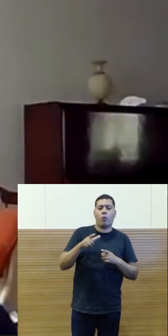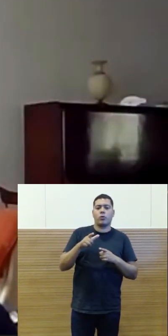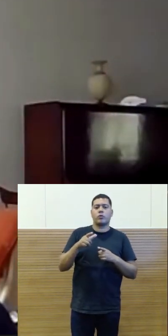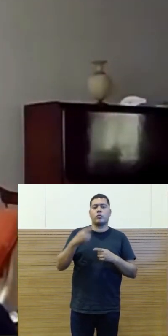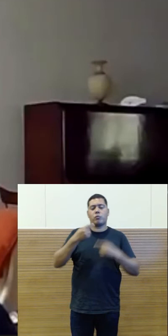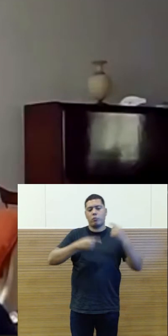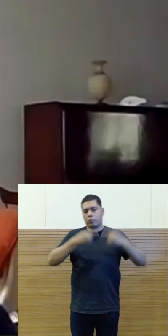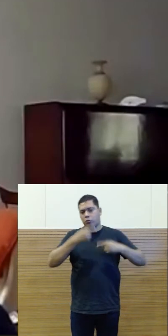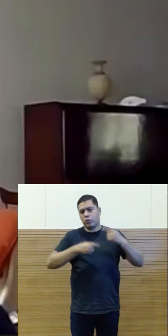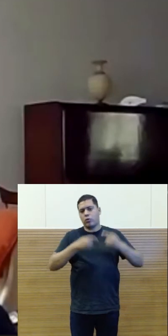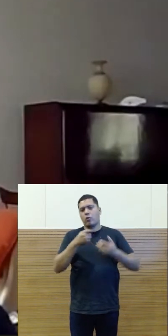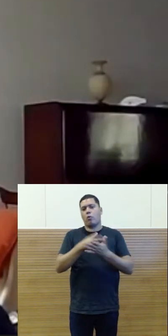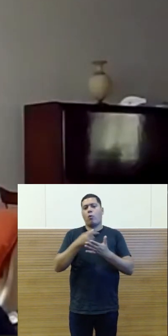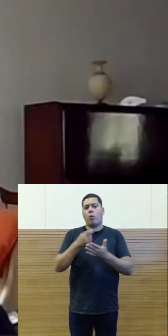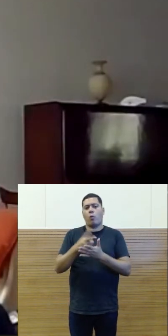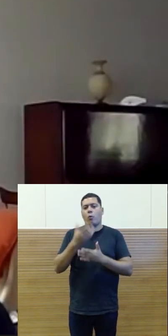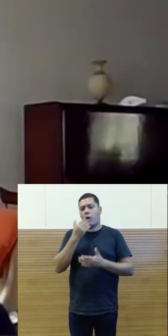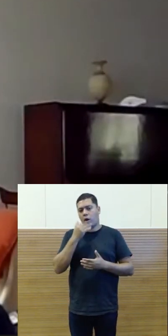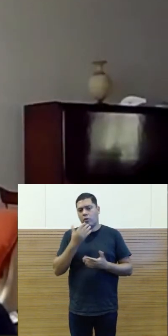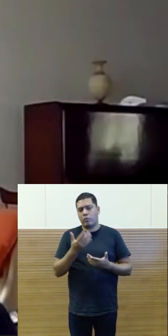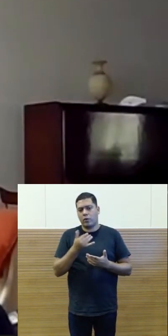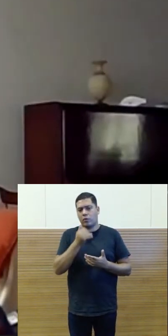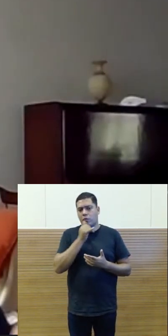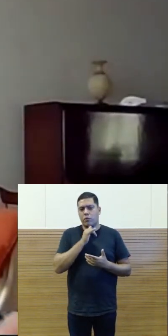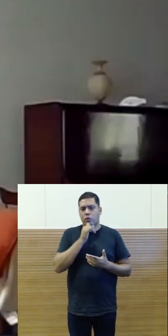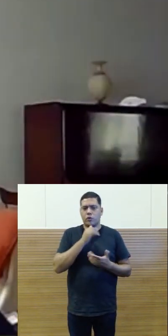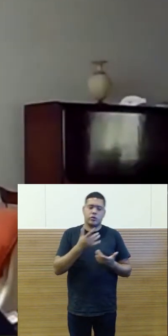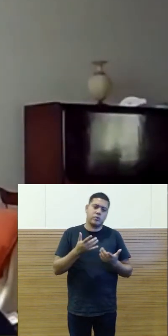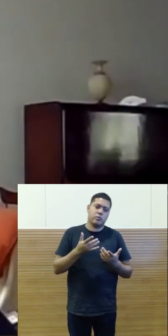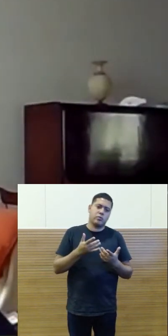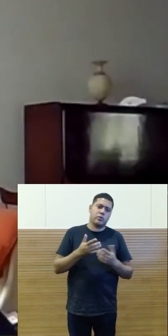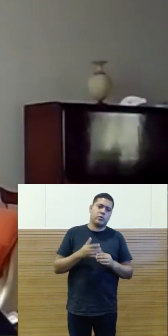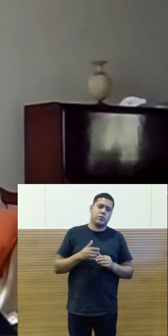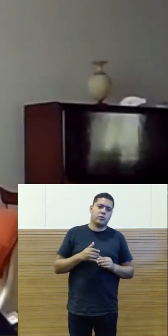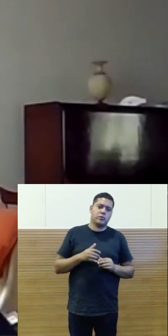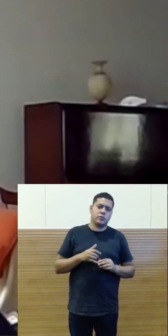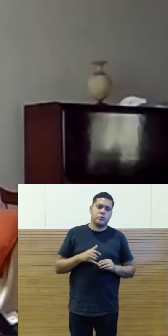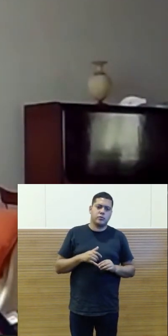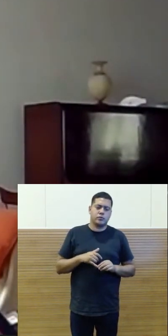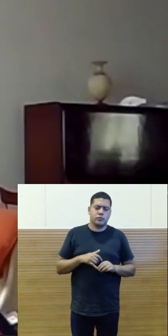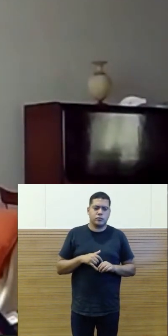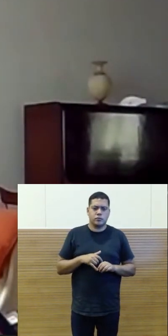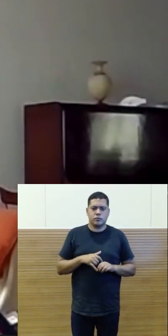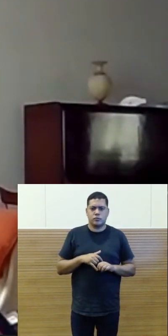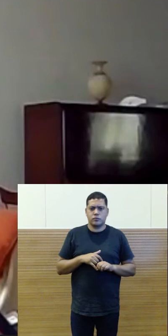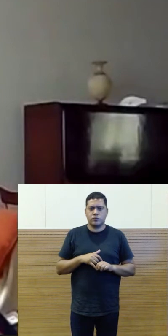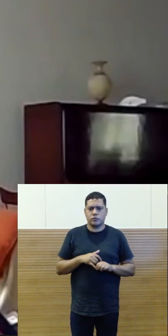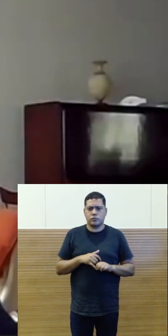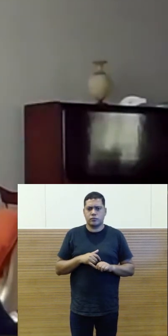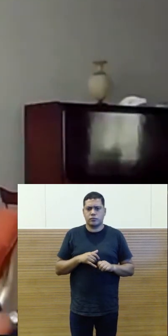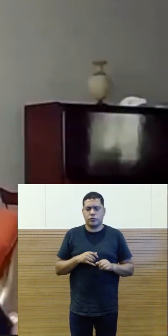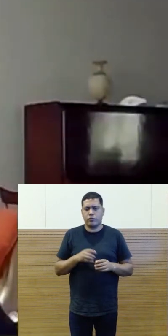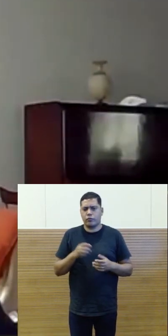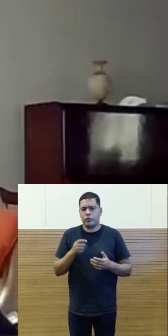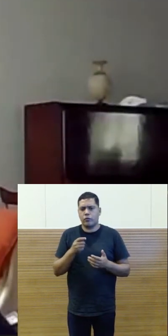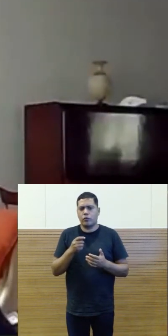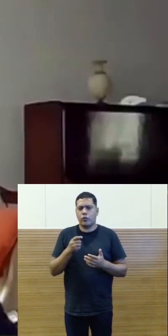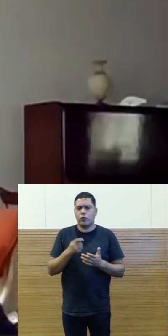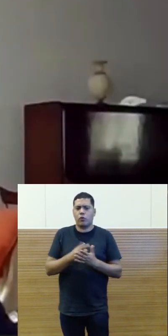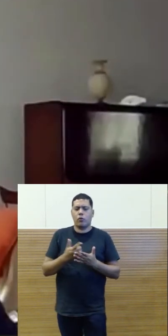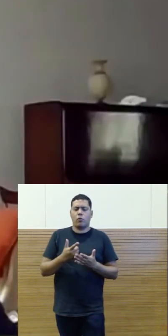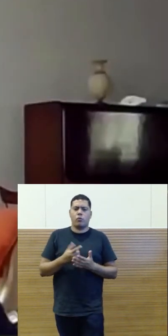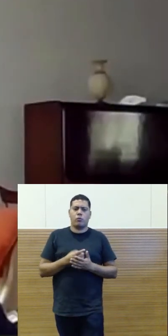subsidized. And there is also institutional food procurement. Brazil has a great experience